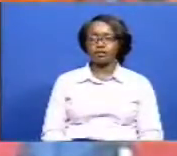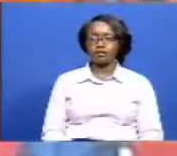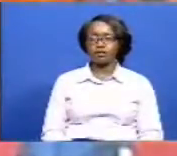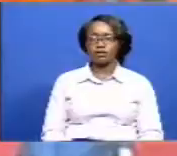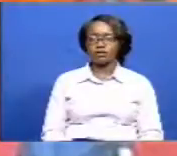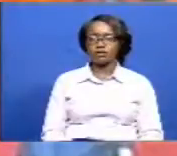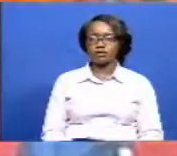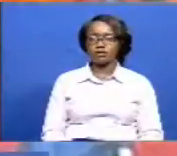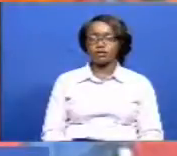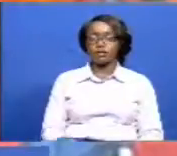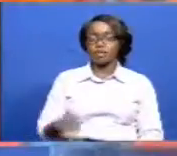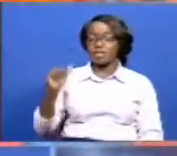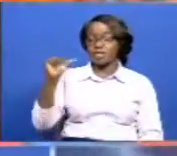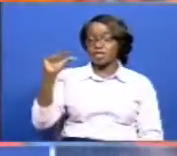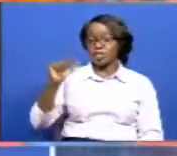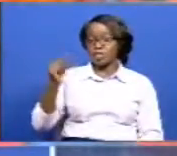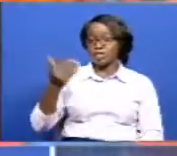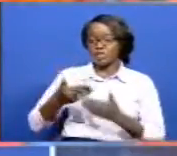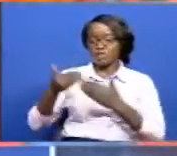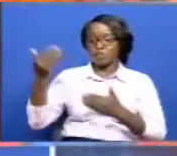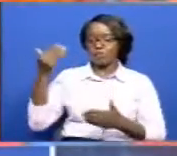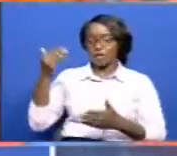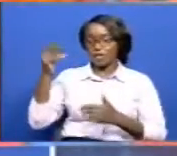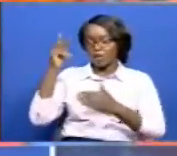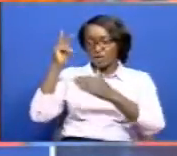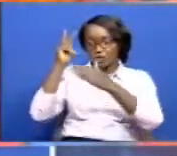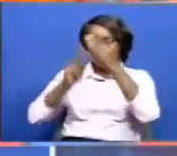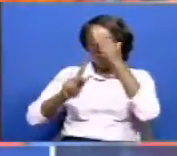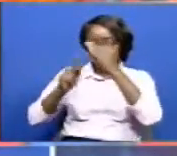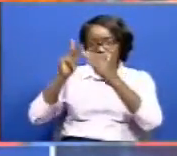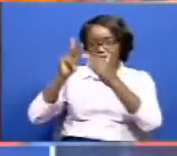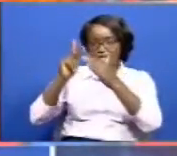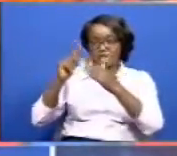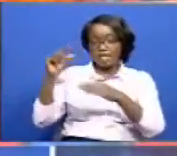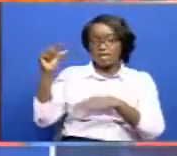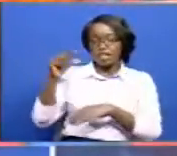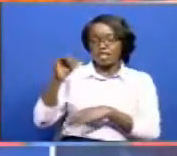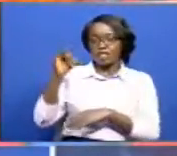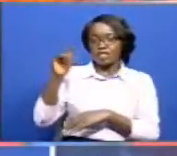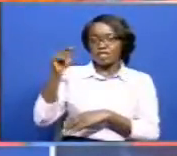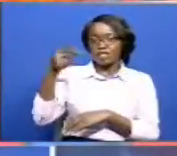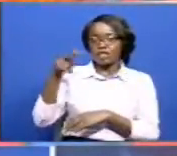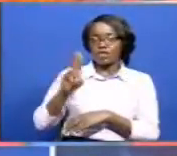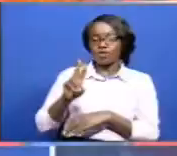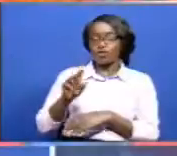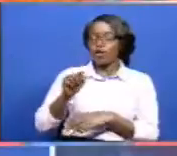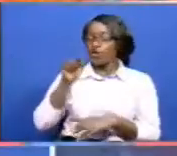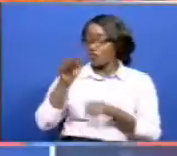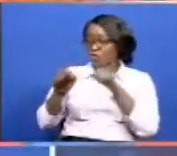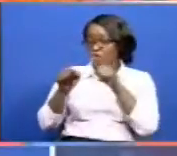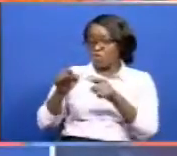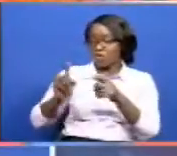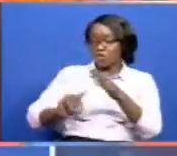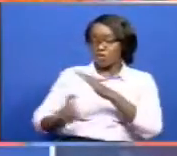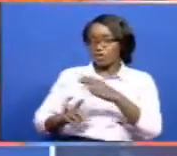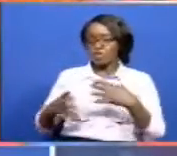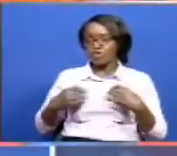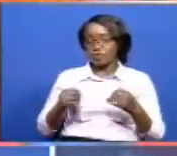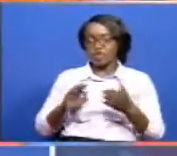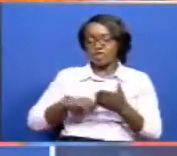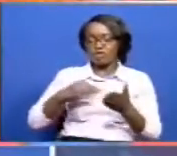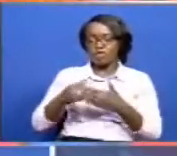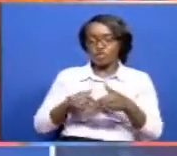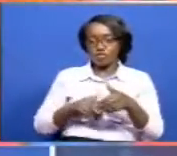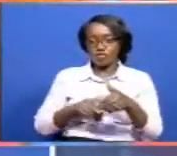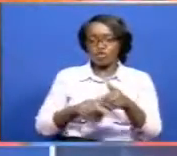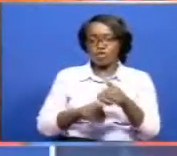Former Attorney General Professor Githu Muigai has faulted the Ministry of Health for failing to adhere to his legal advice prior to the